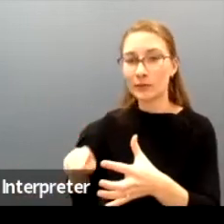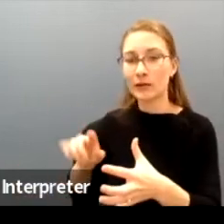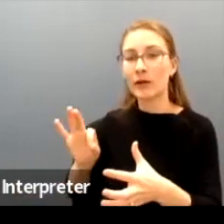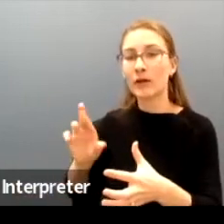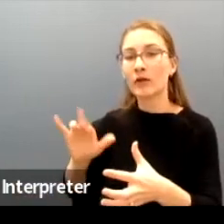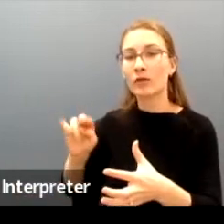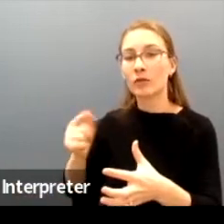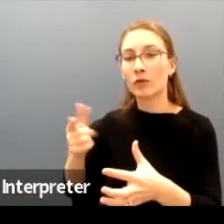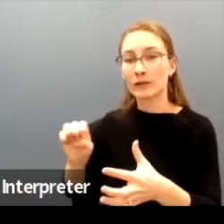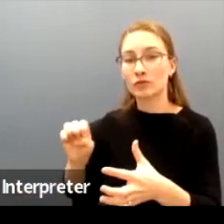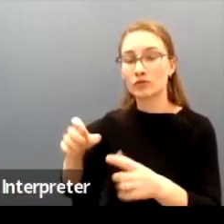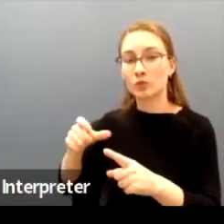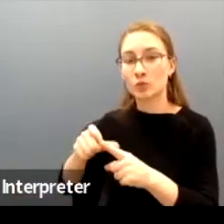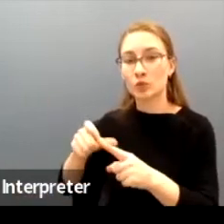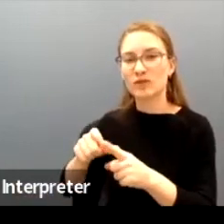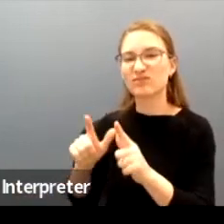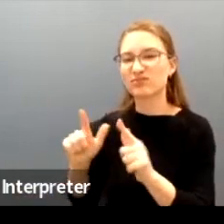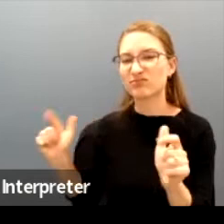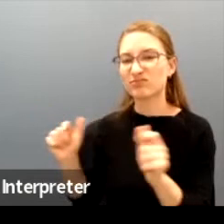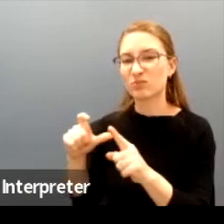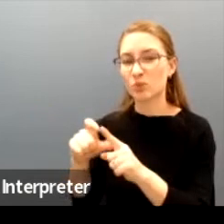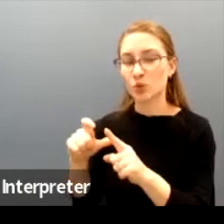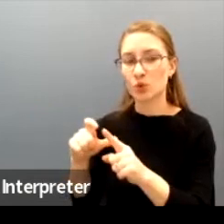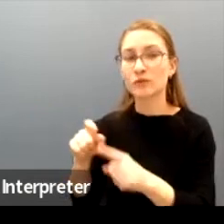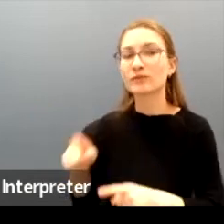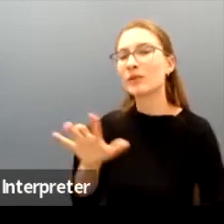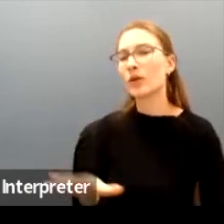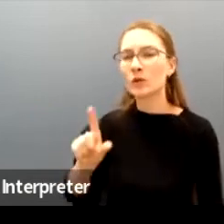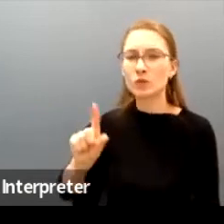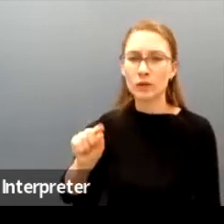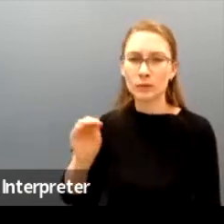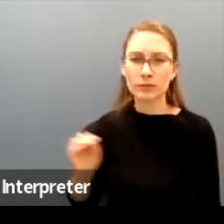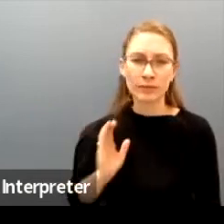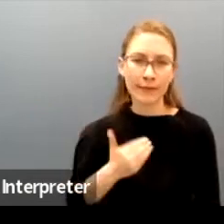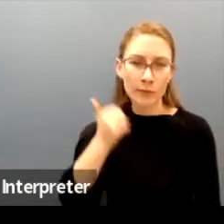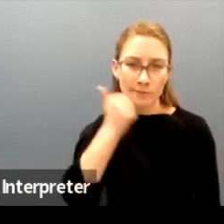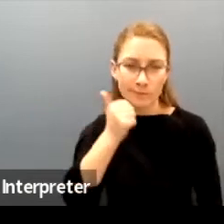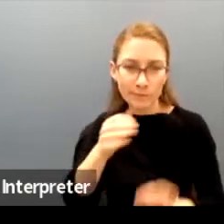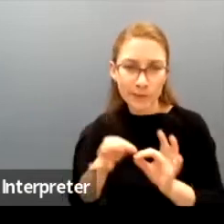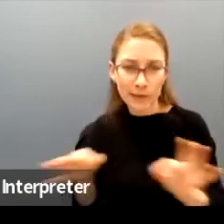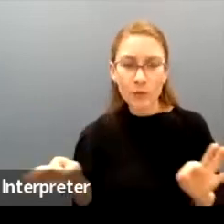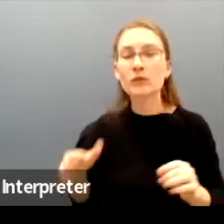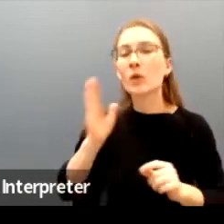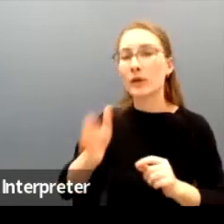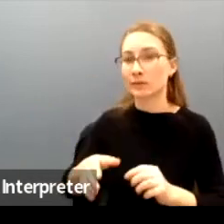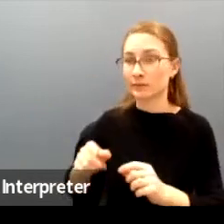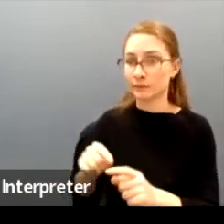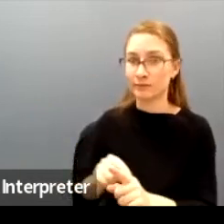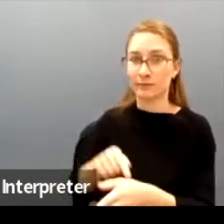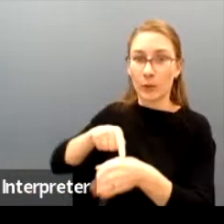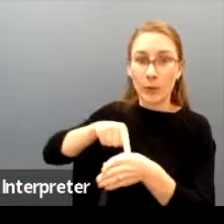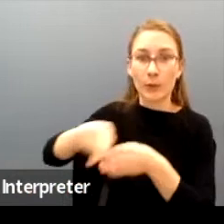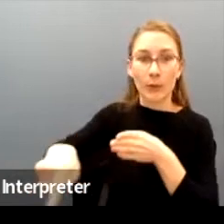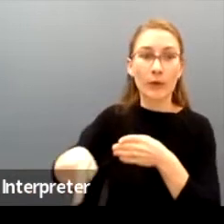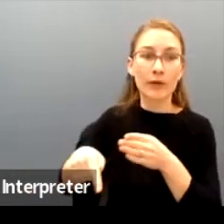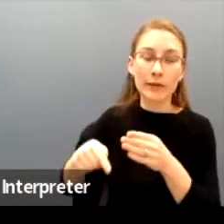up about 20% of our everyday language, and they're specific to a topic, individual, environment. I can say at least like in Miami, we have